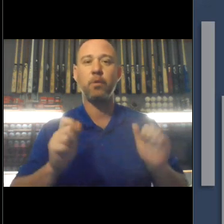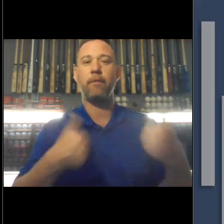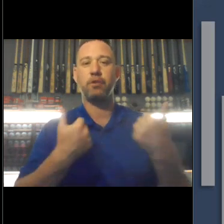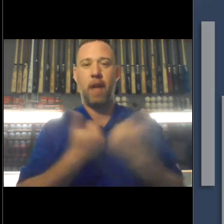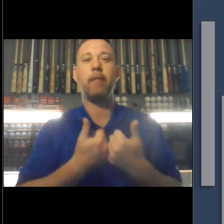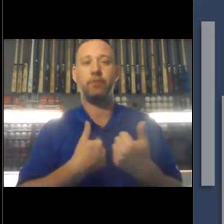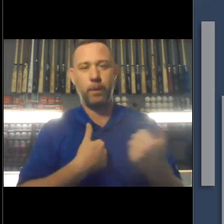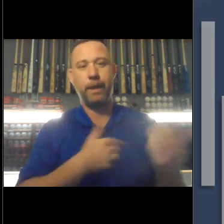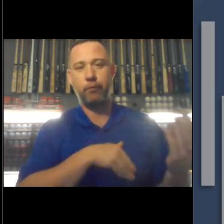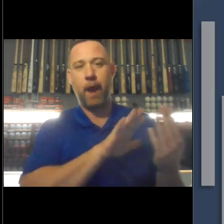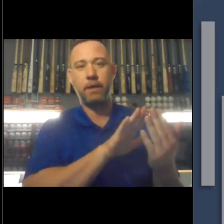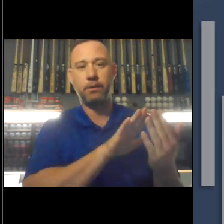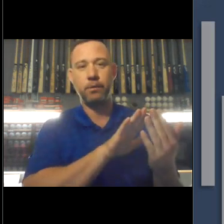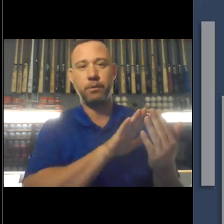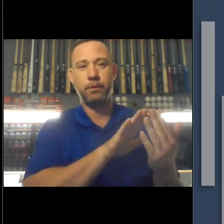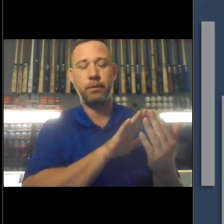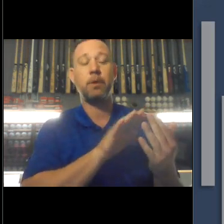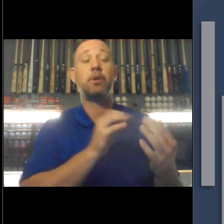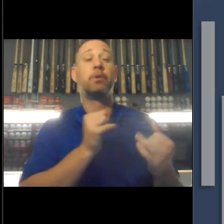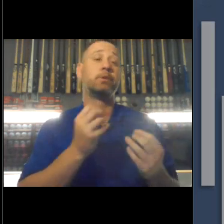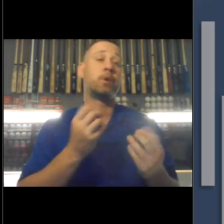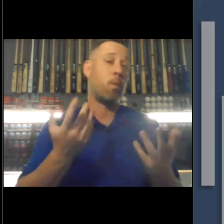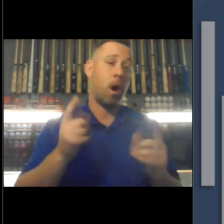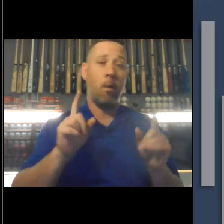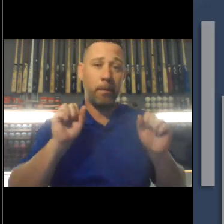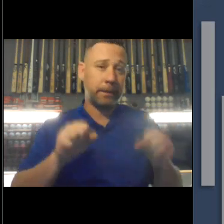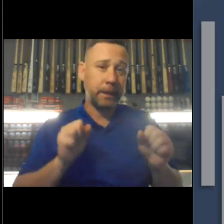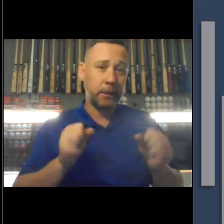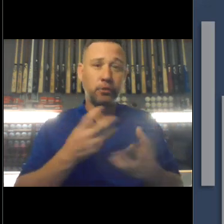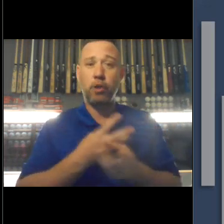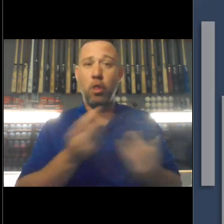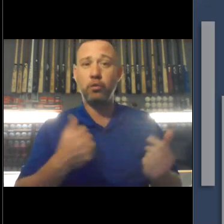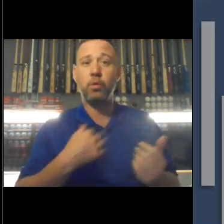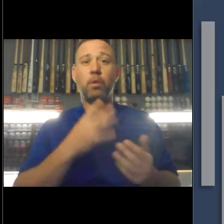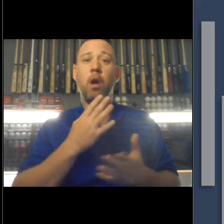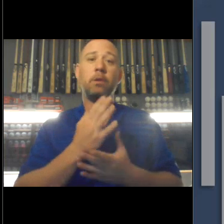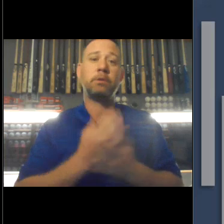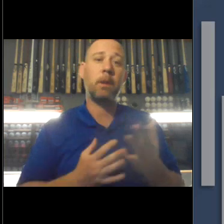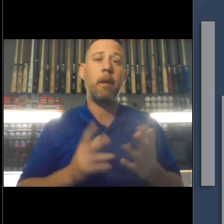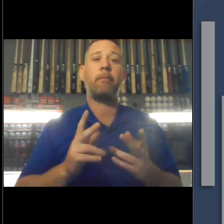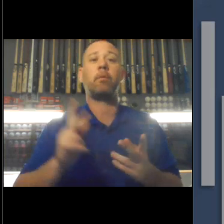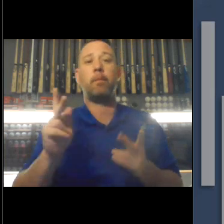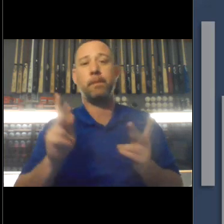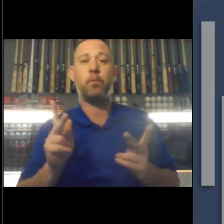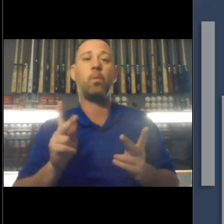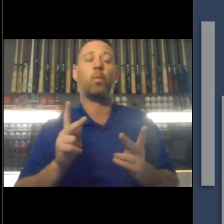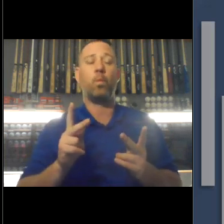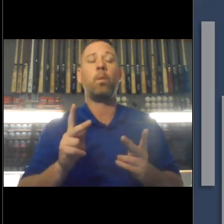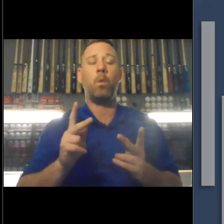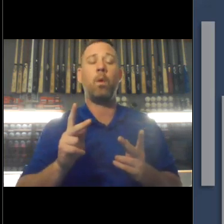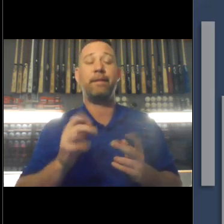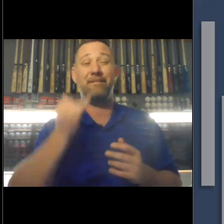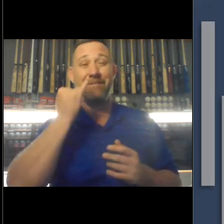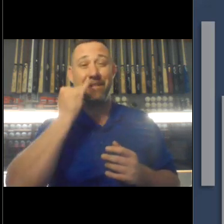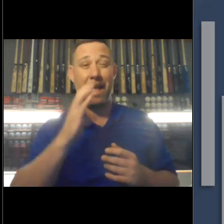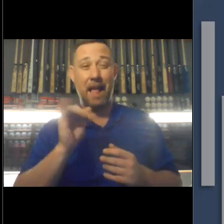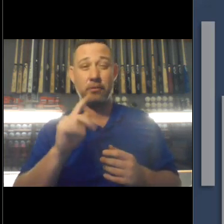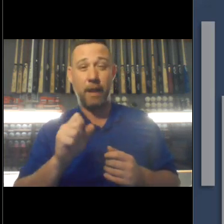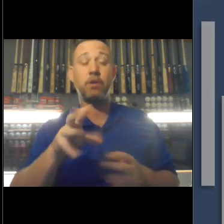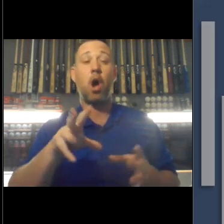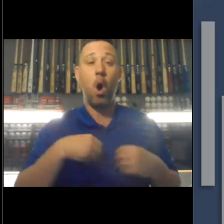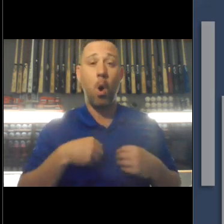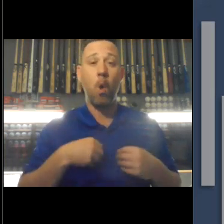into. And so, I mean, one potential solution, we were talking with some of the right-of-way folks at Caltrans, would be if Caltrans owned and